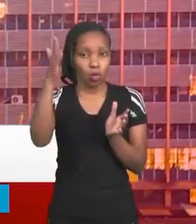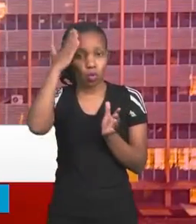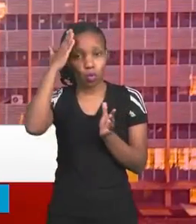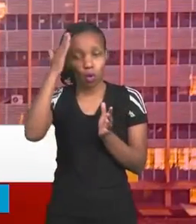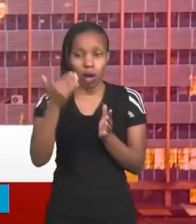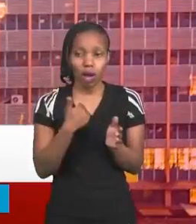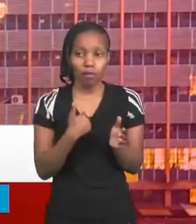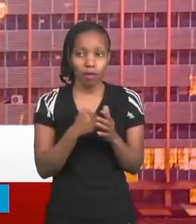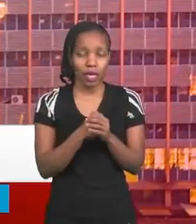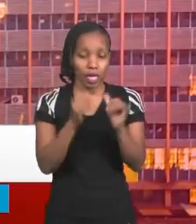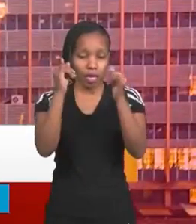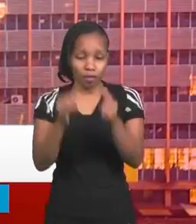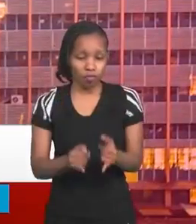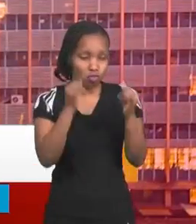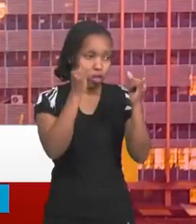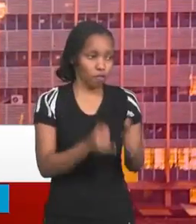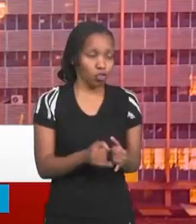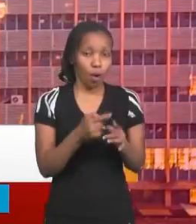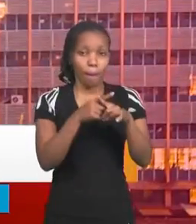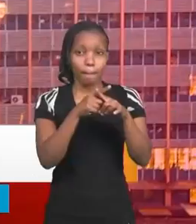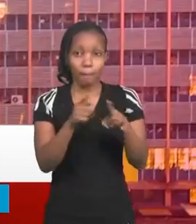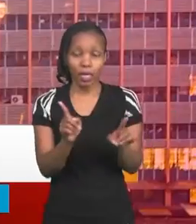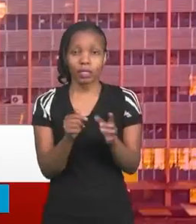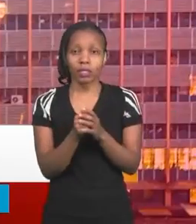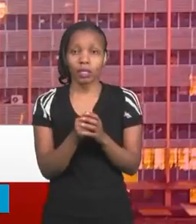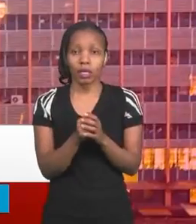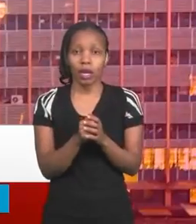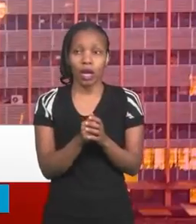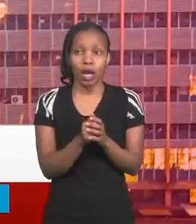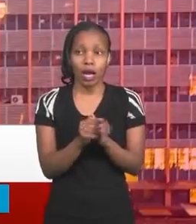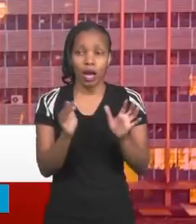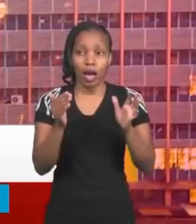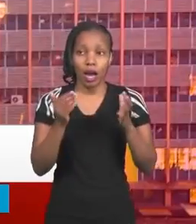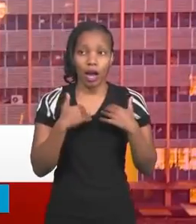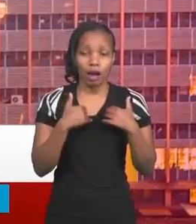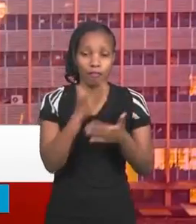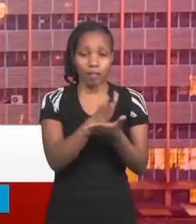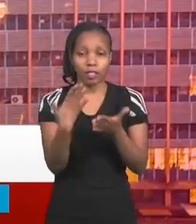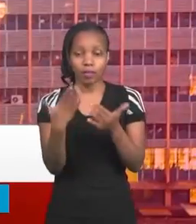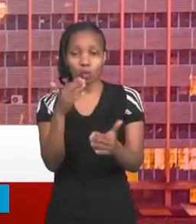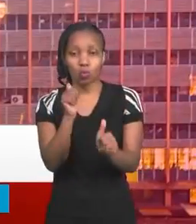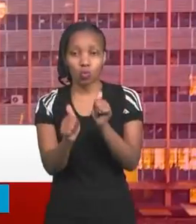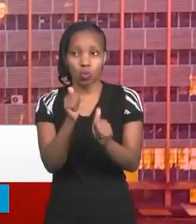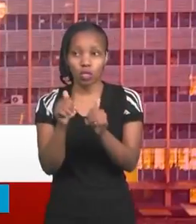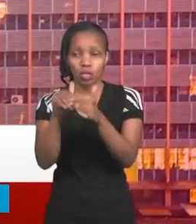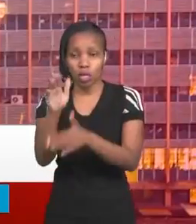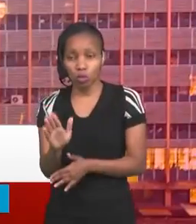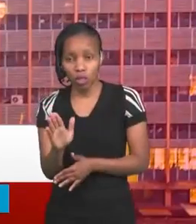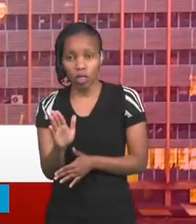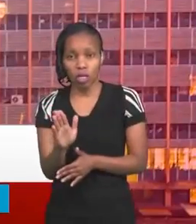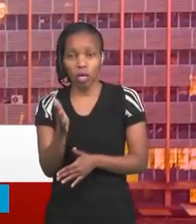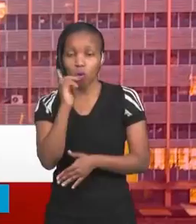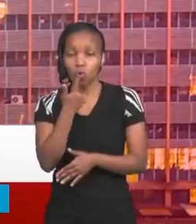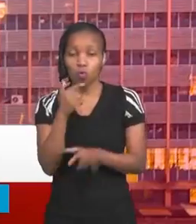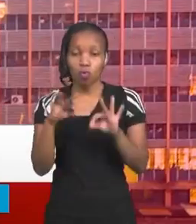with individual issues. Yes. But now there is also the component that is outside. Absolutely. Including the family. Yes.